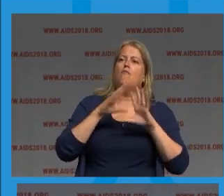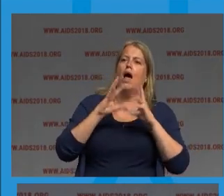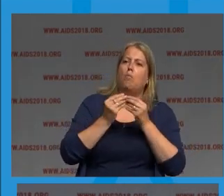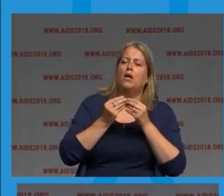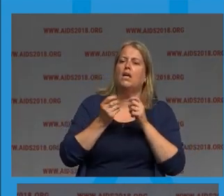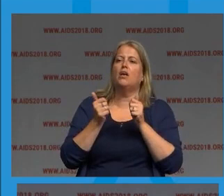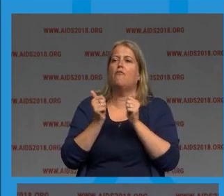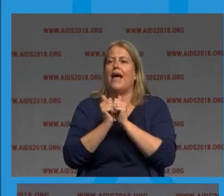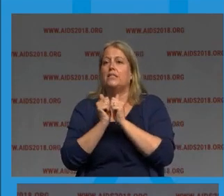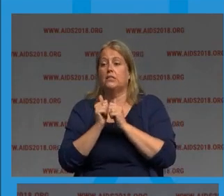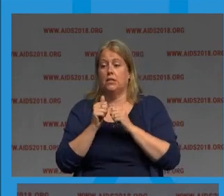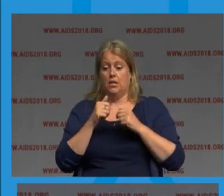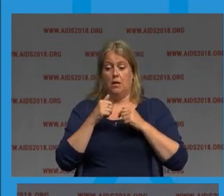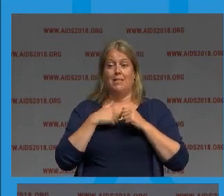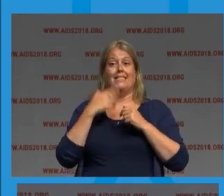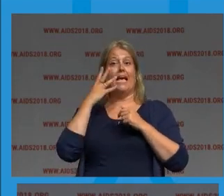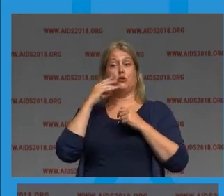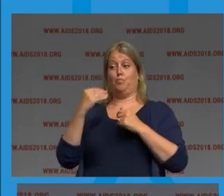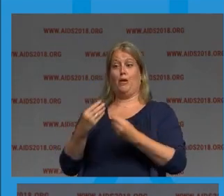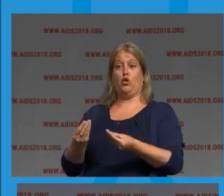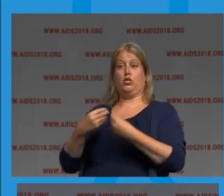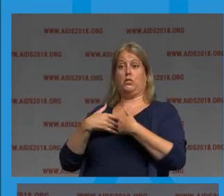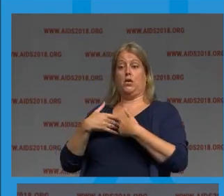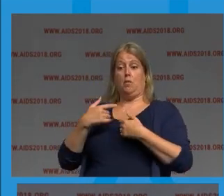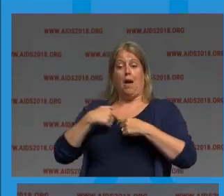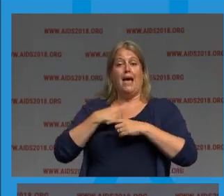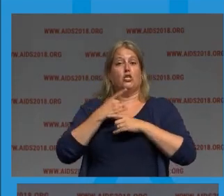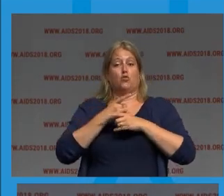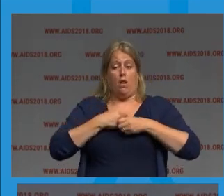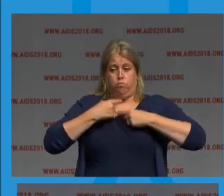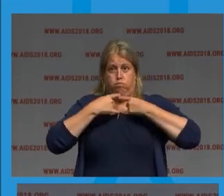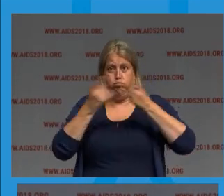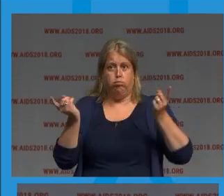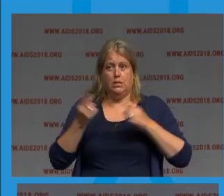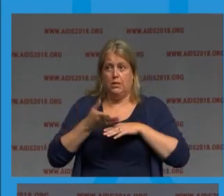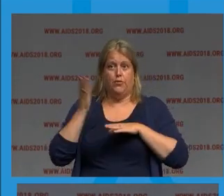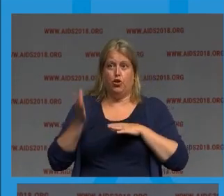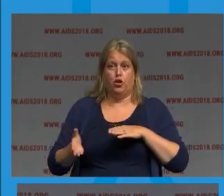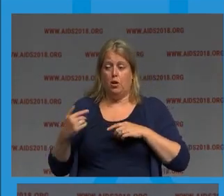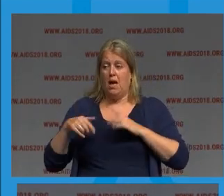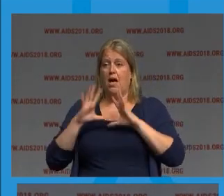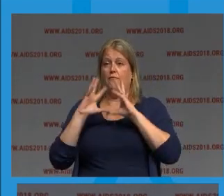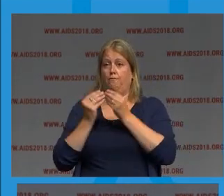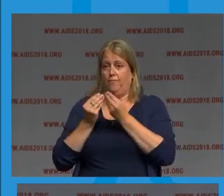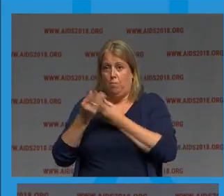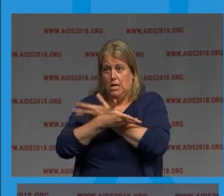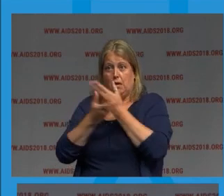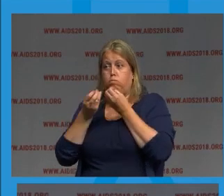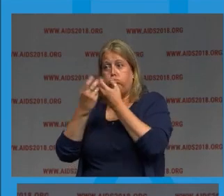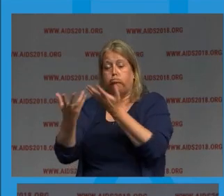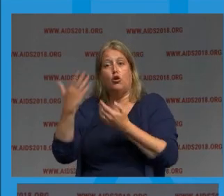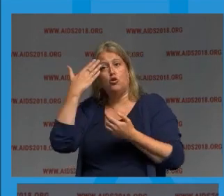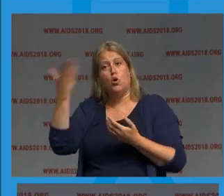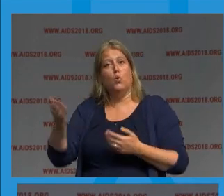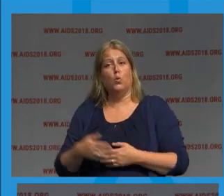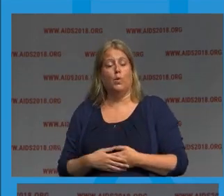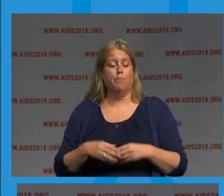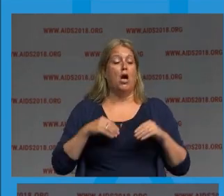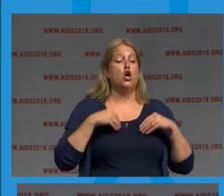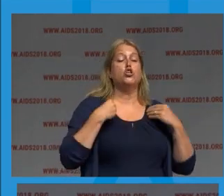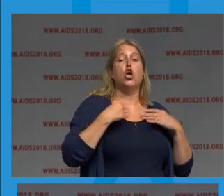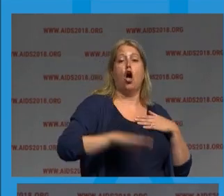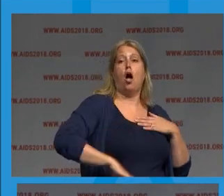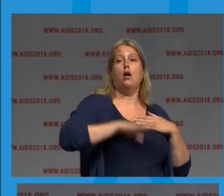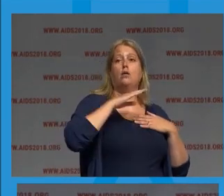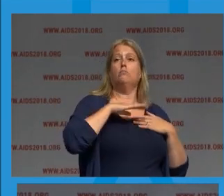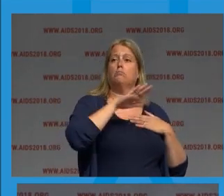happened to me, I was not out about my sexuality, nor did I share with my family about my HIV status. At a young age, I was always